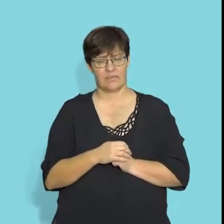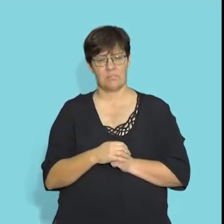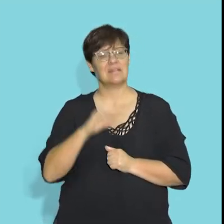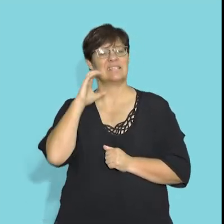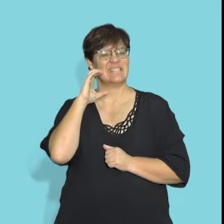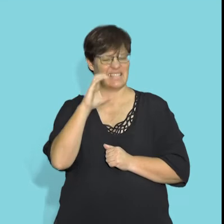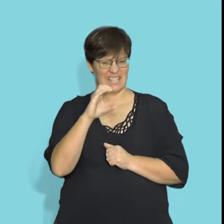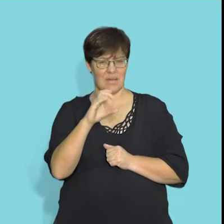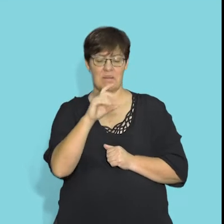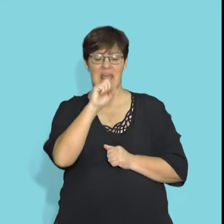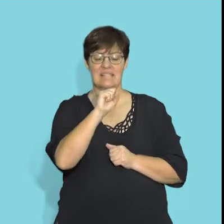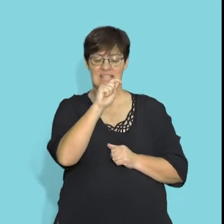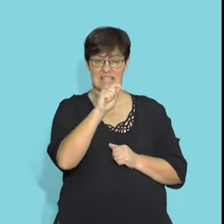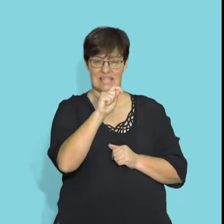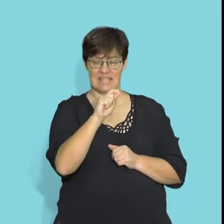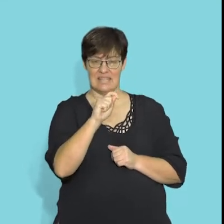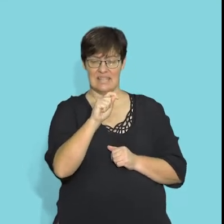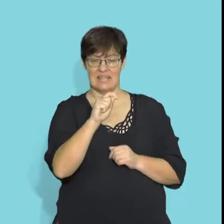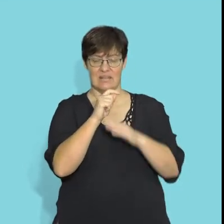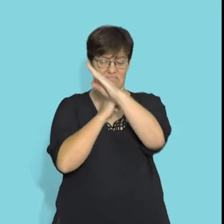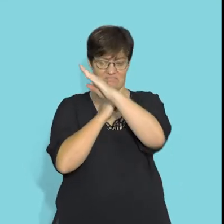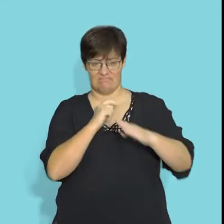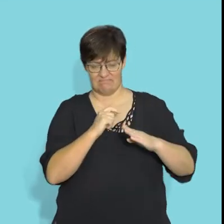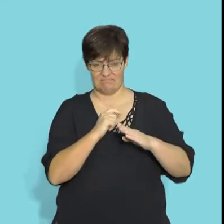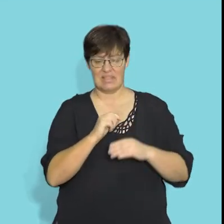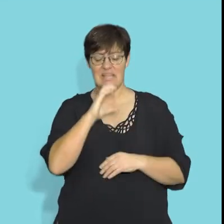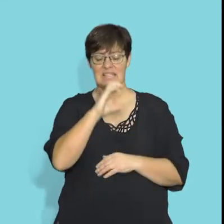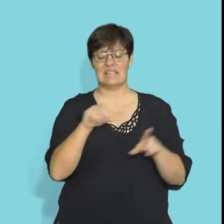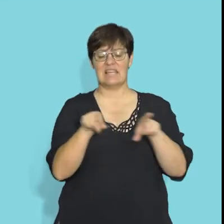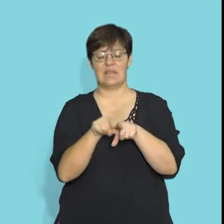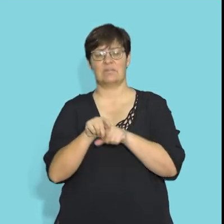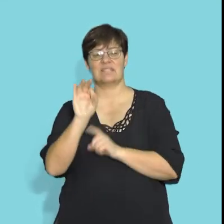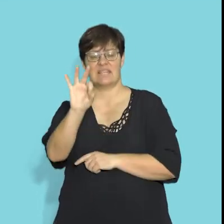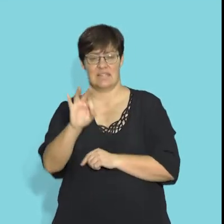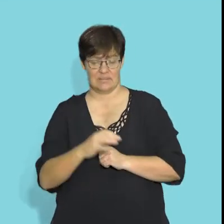of ST. C is equal to 3.